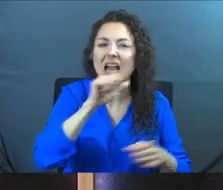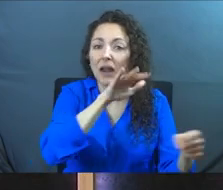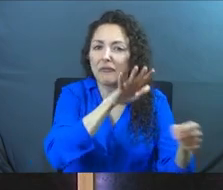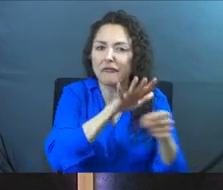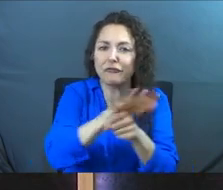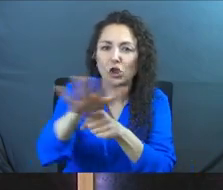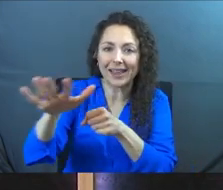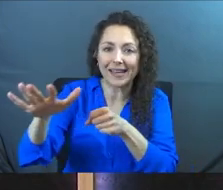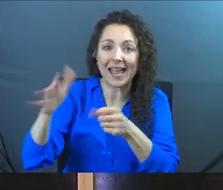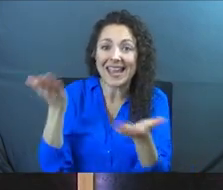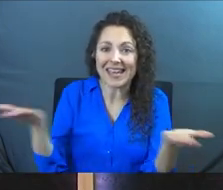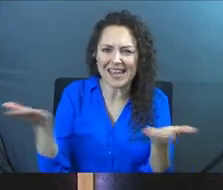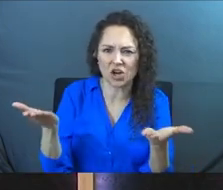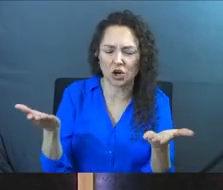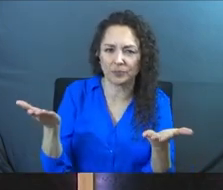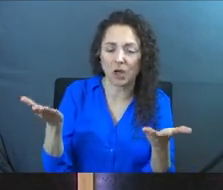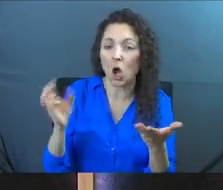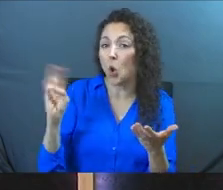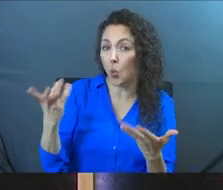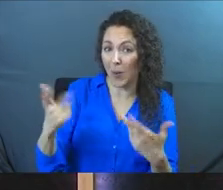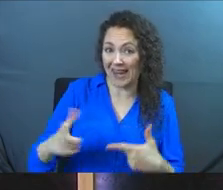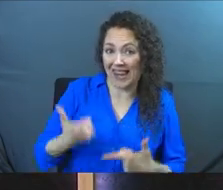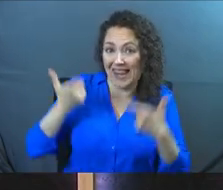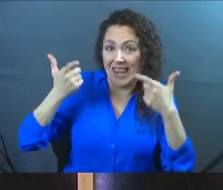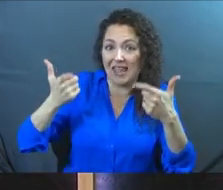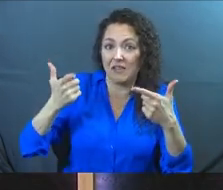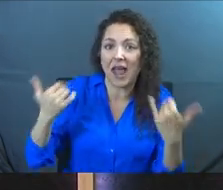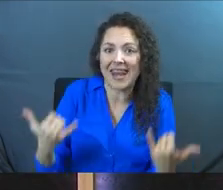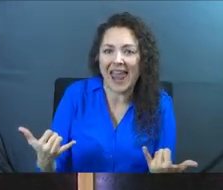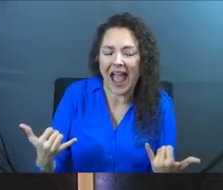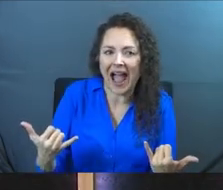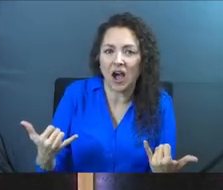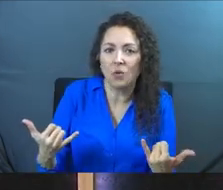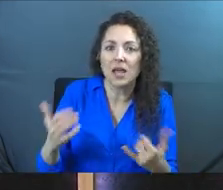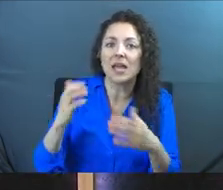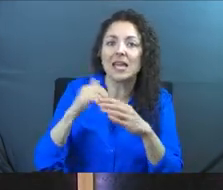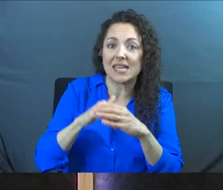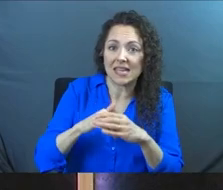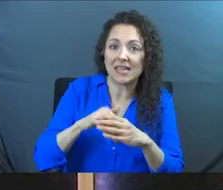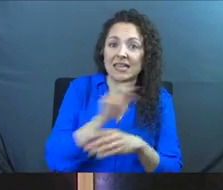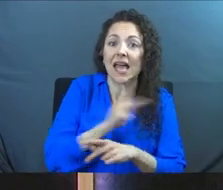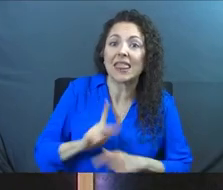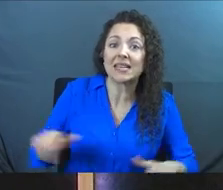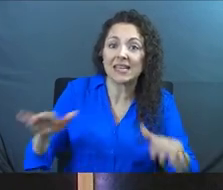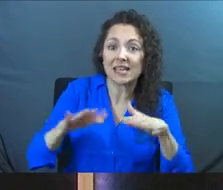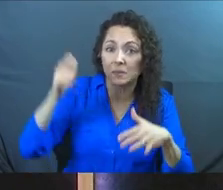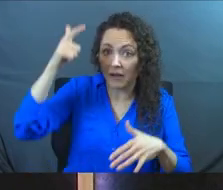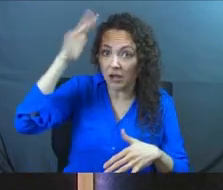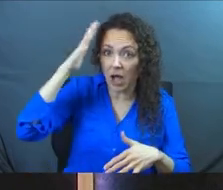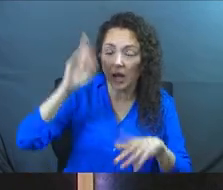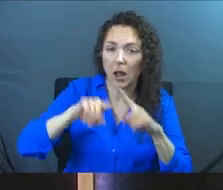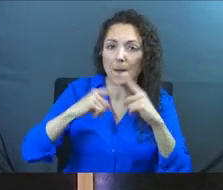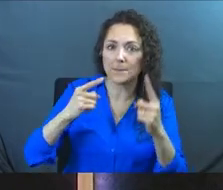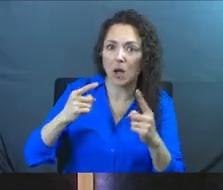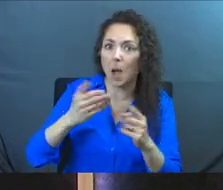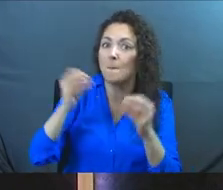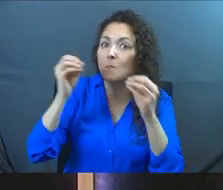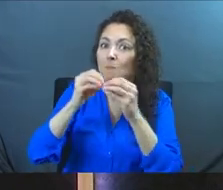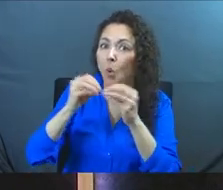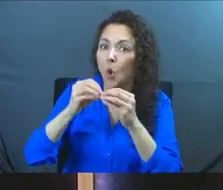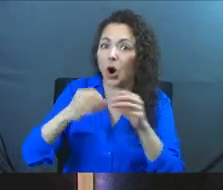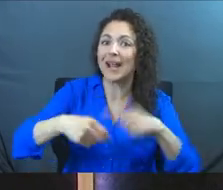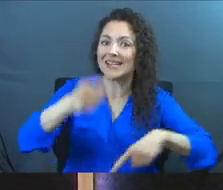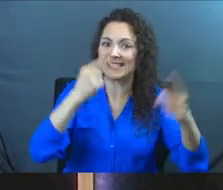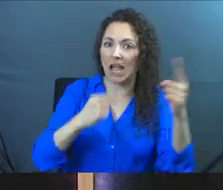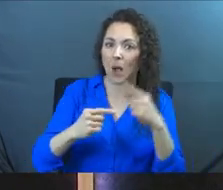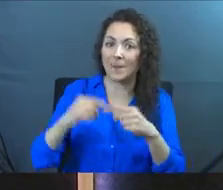here. There's a reality that we live in now of the kingdom of God, and there's a future reality, and both of those things are good for us.